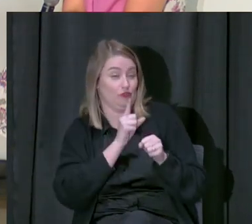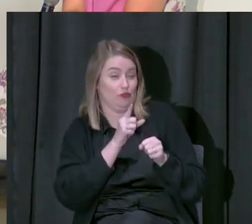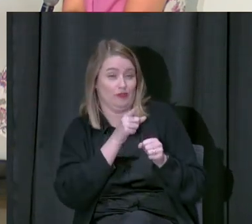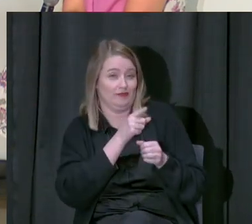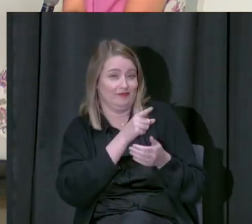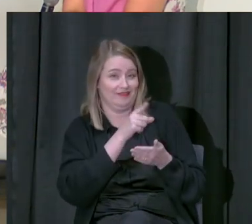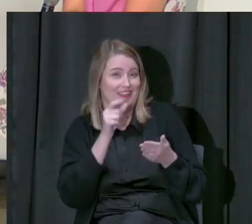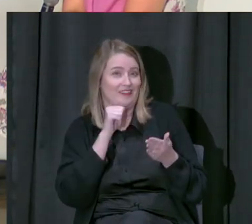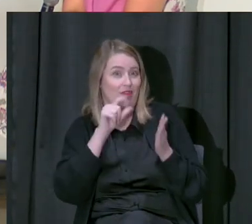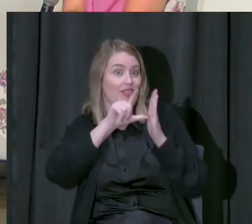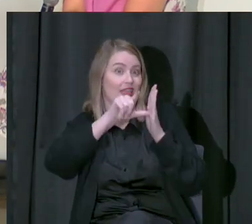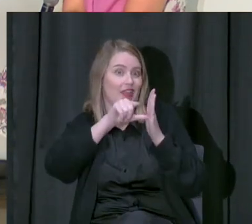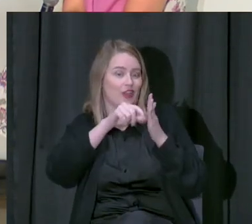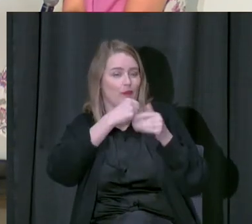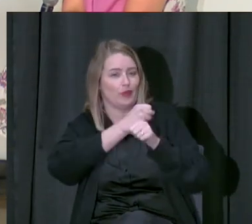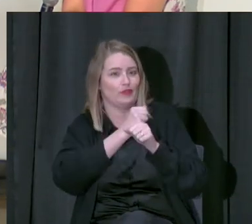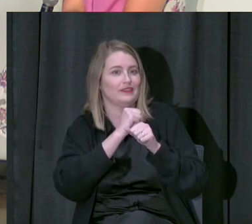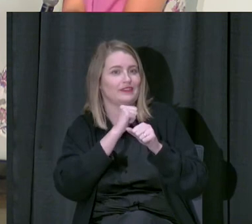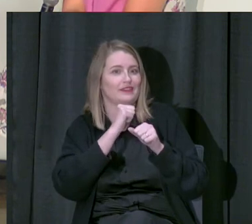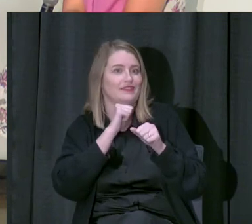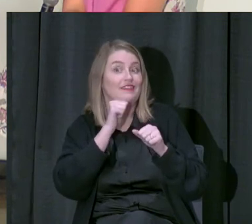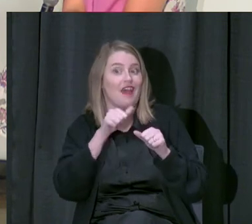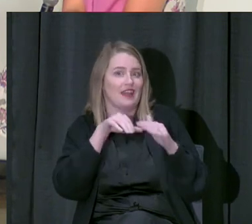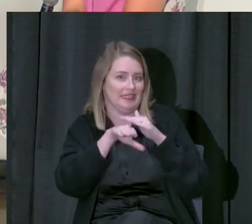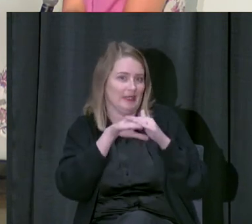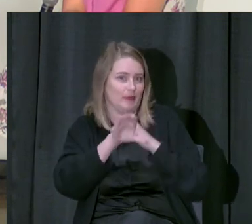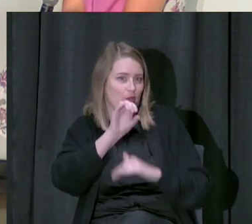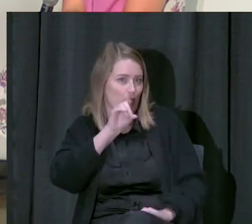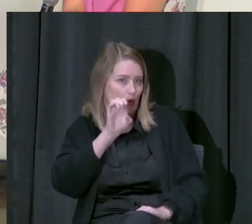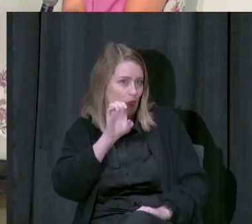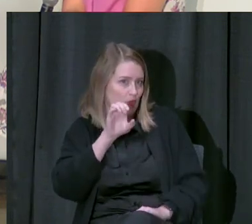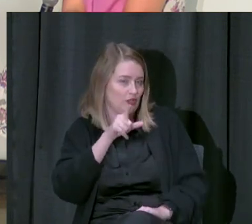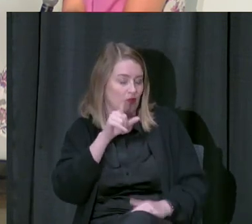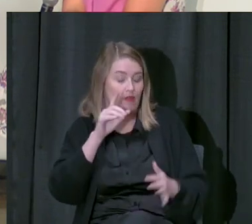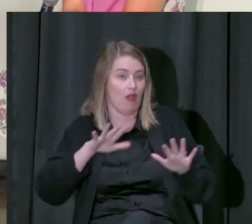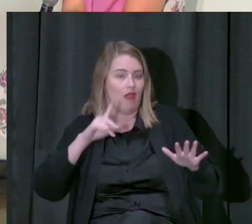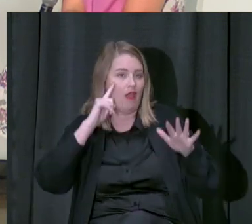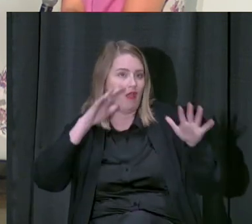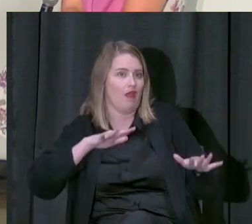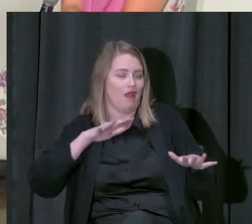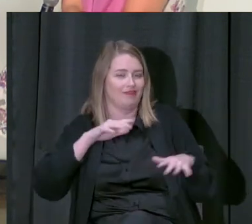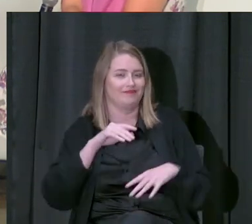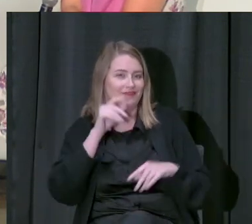don't later produce inaccessible code and you're caught off guard?